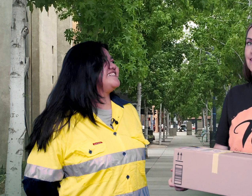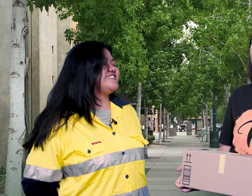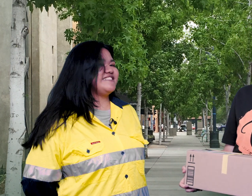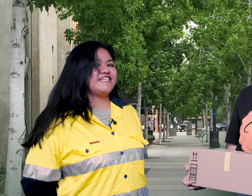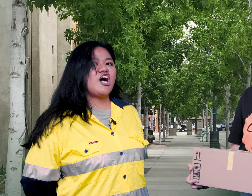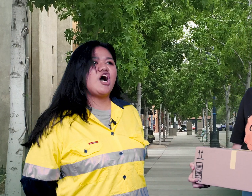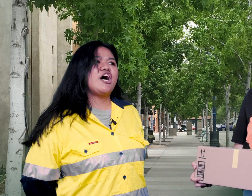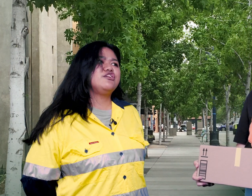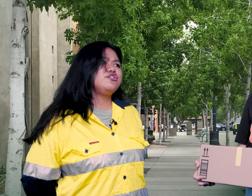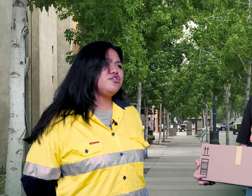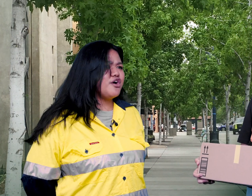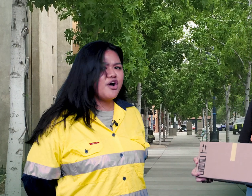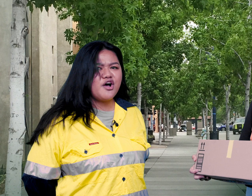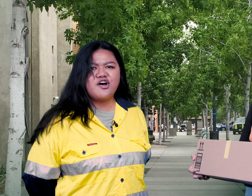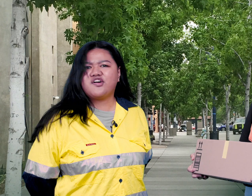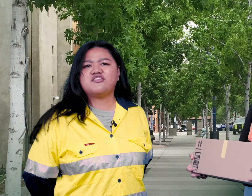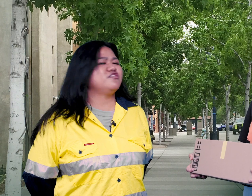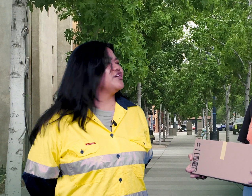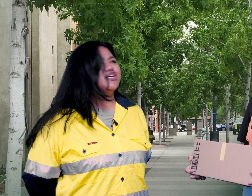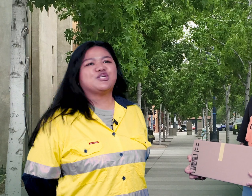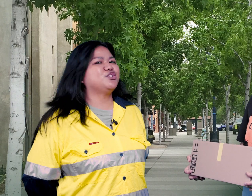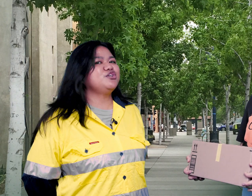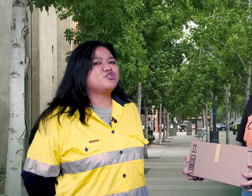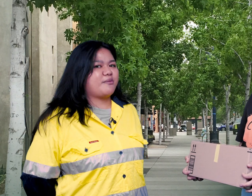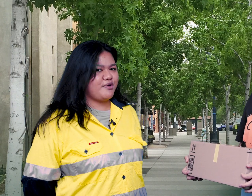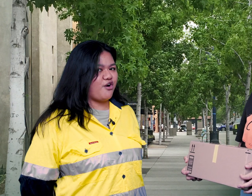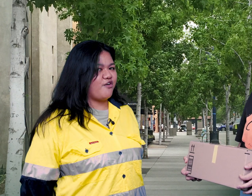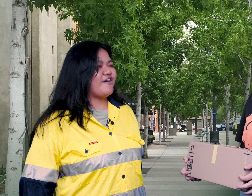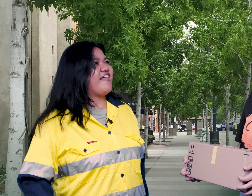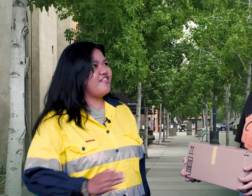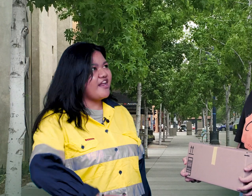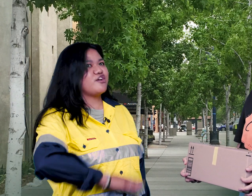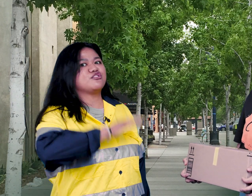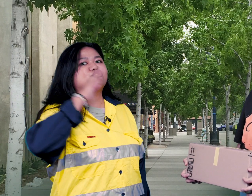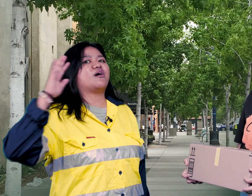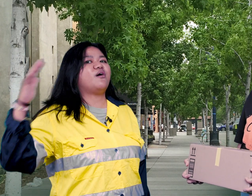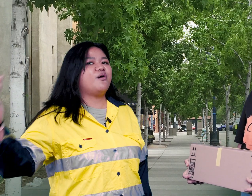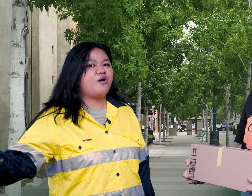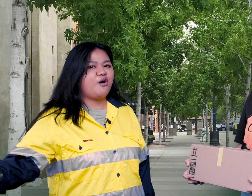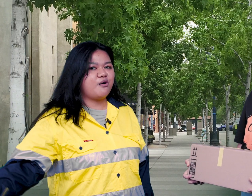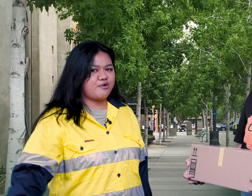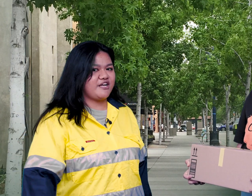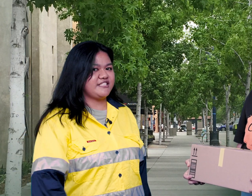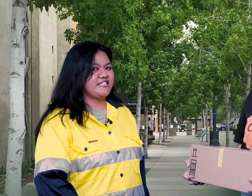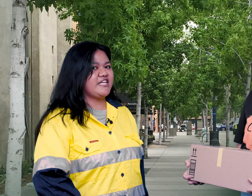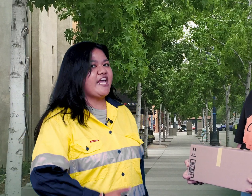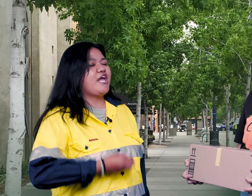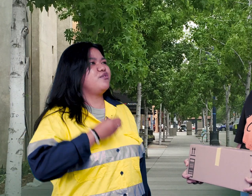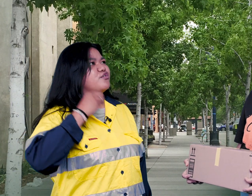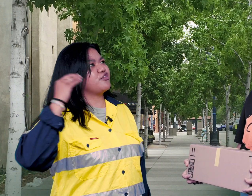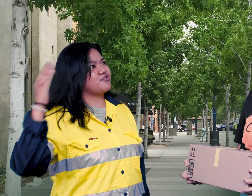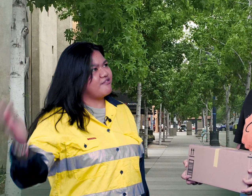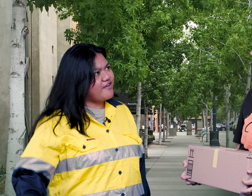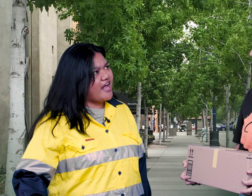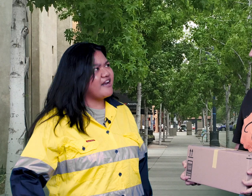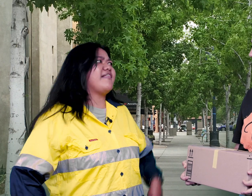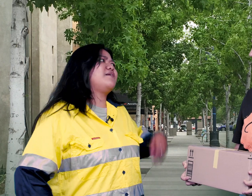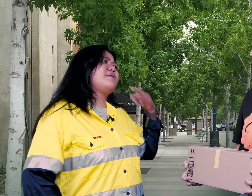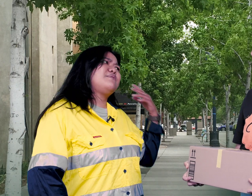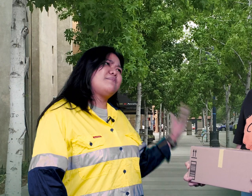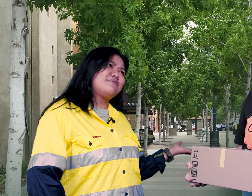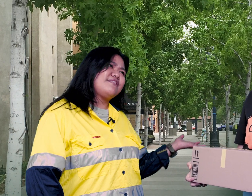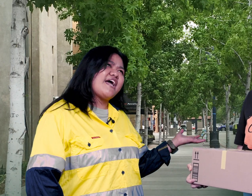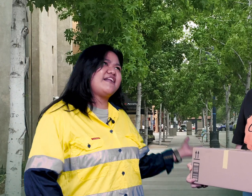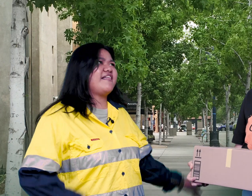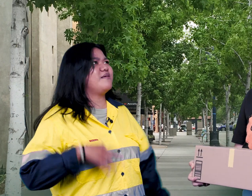her? No. You drop it off and then it goes through a whole process. It will go through a van and